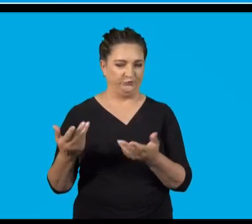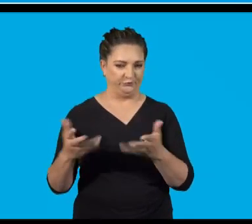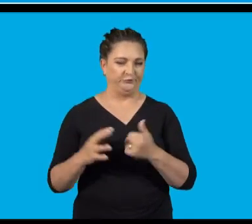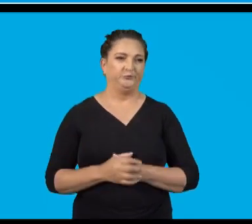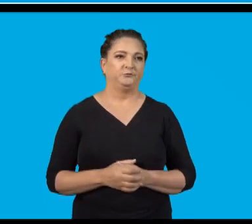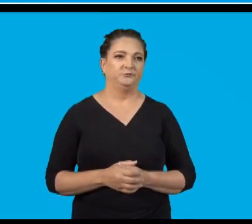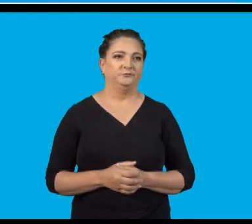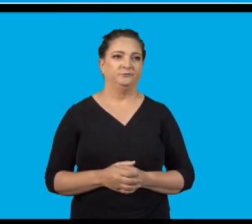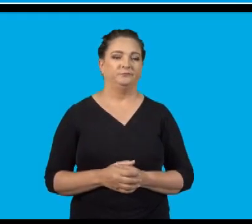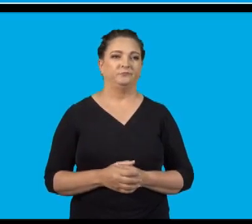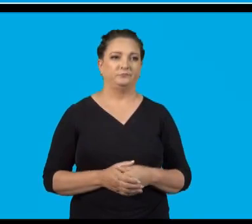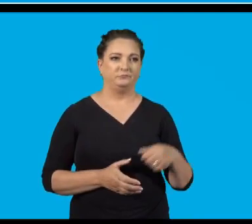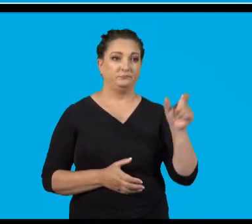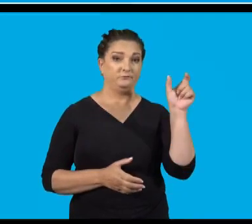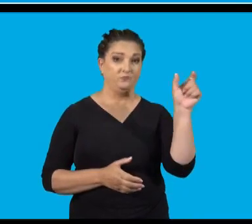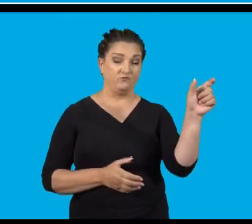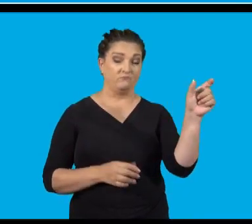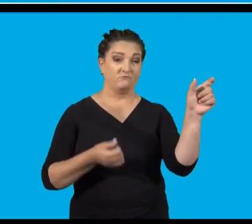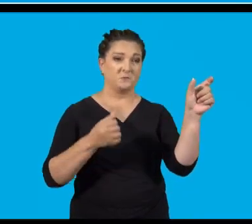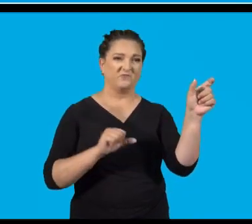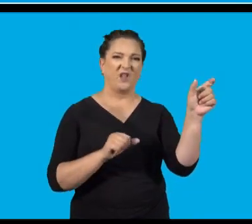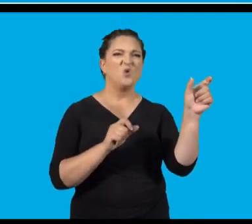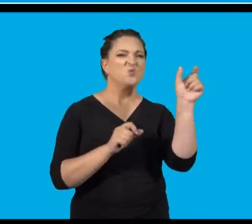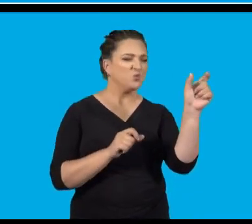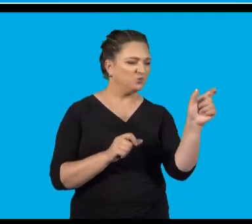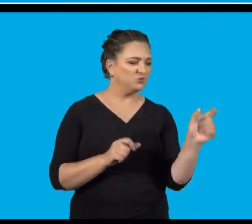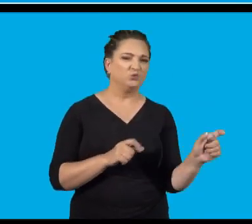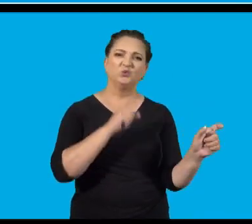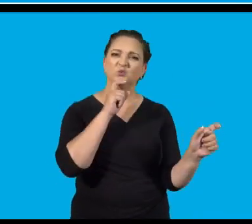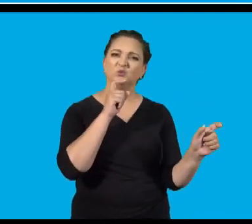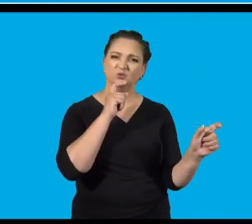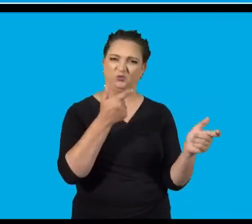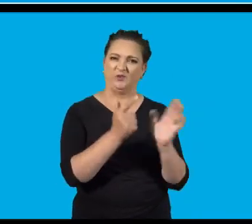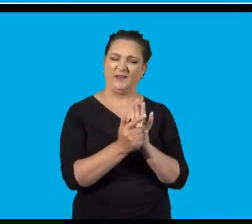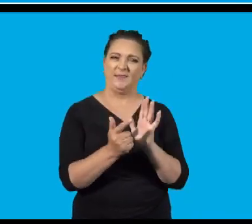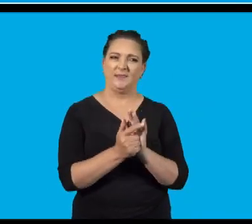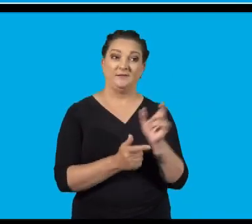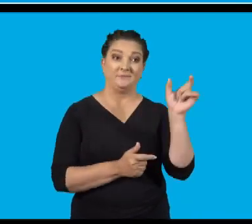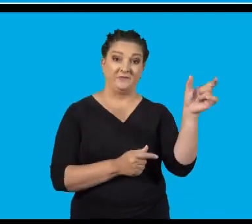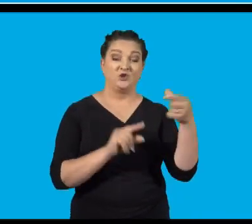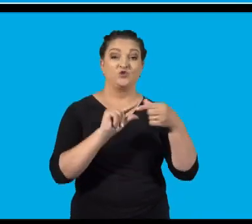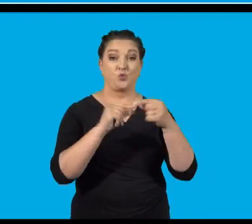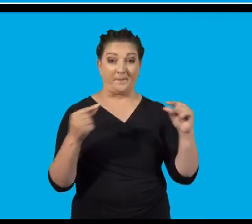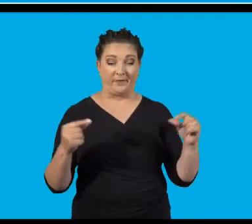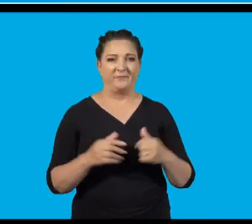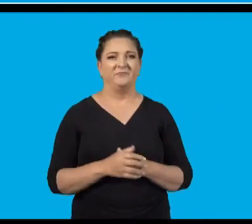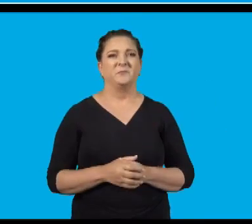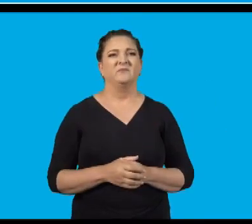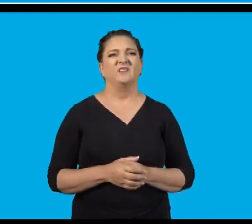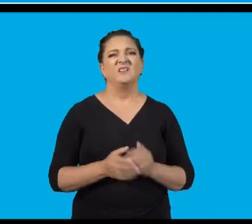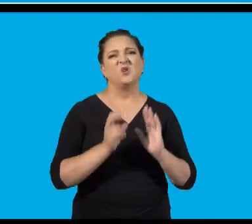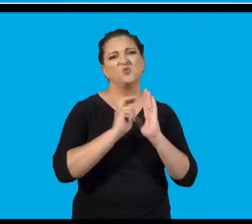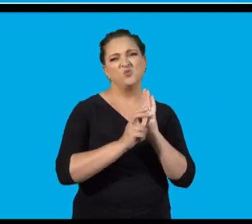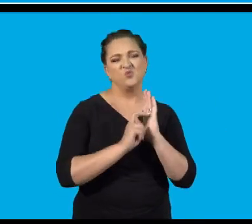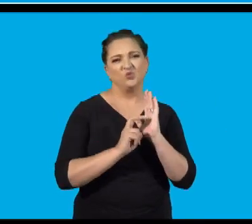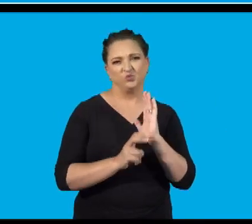do our singular and plural. Then the keywords that we used in our lesson were grammar, and remember this is a set